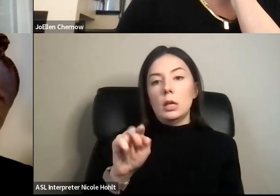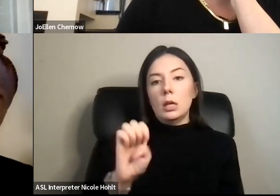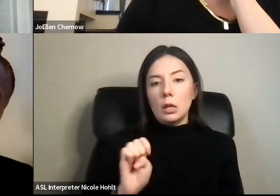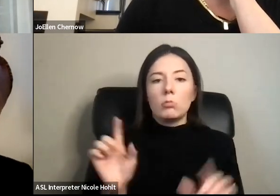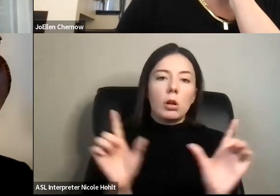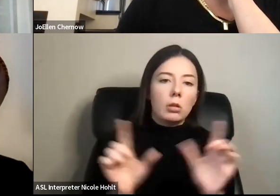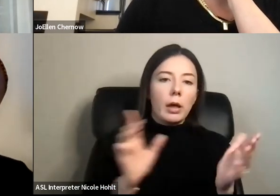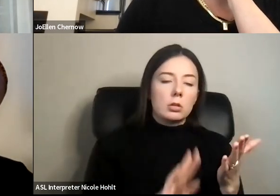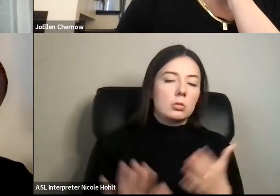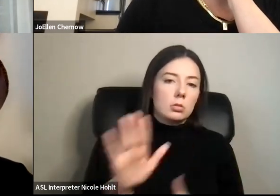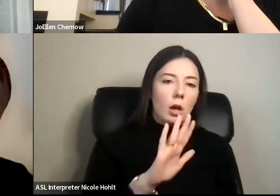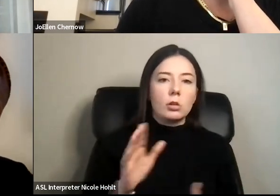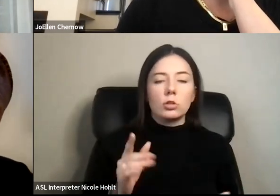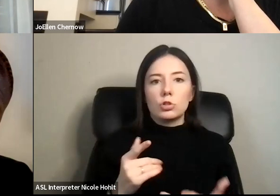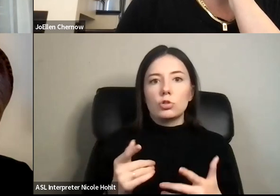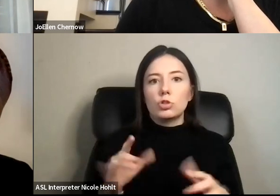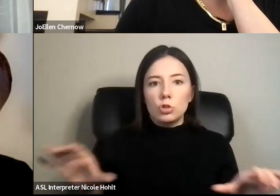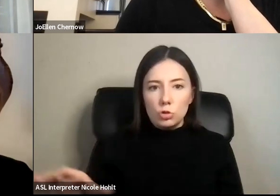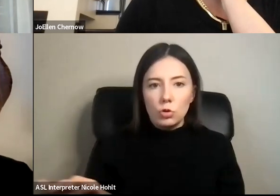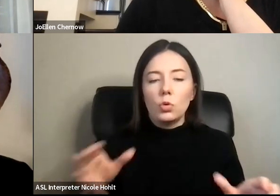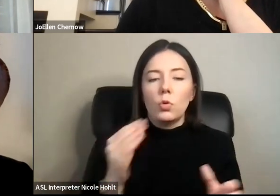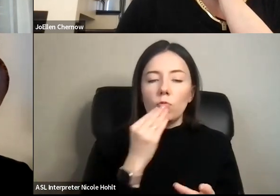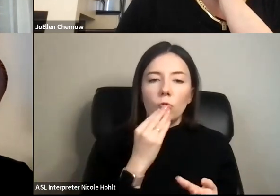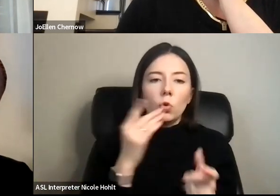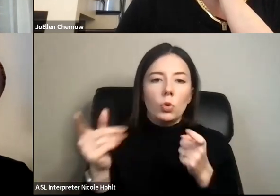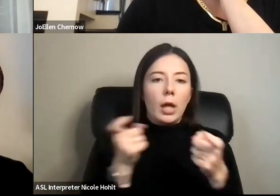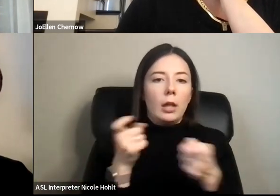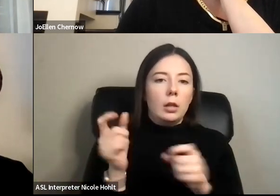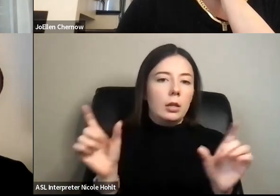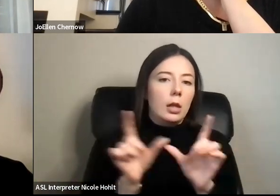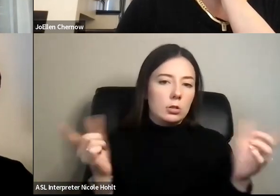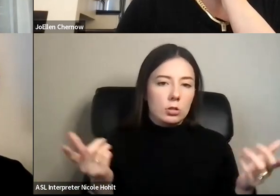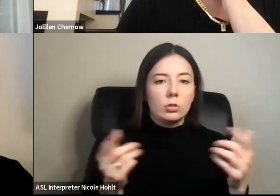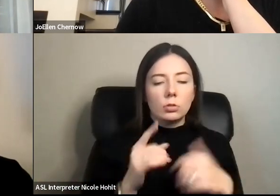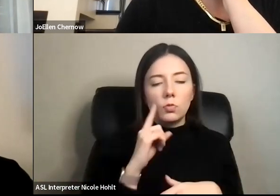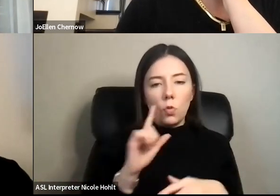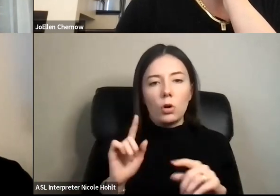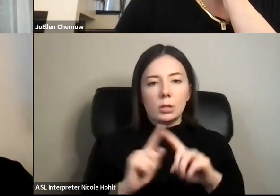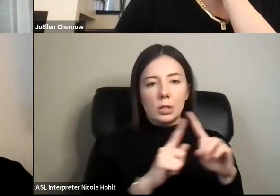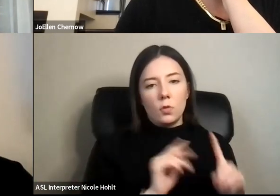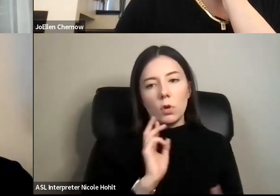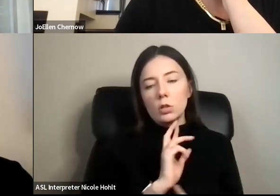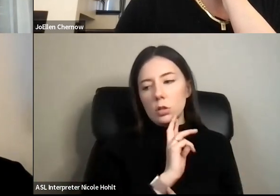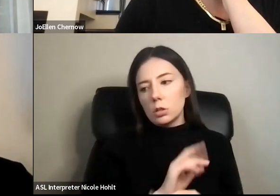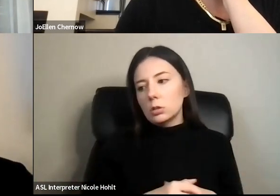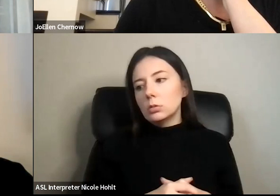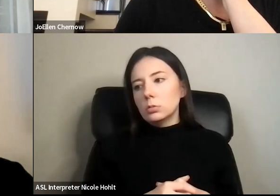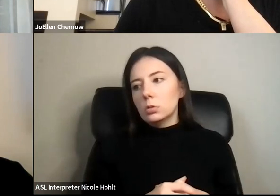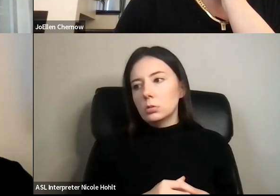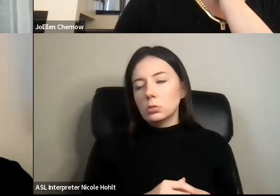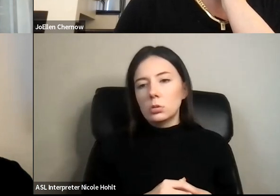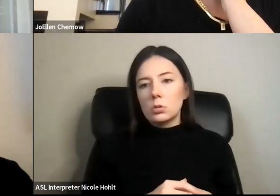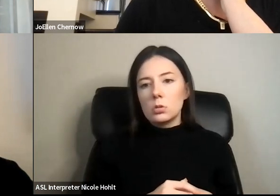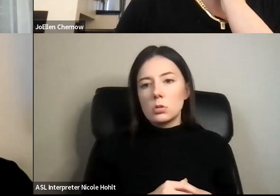handlers license. So that will be coming very soon through the High Rhodes restaurants that